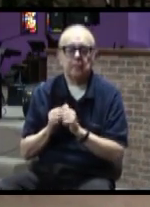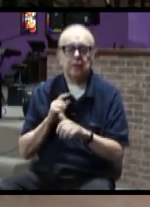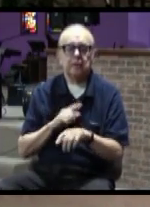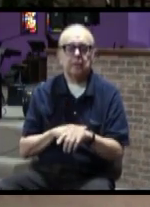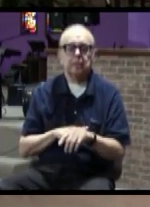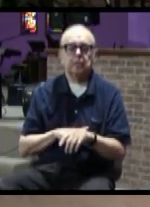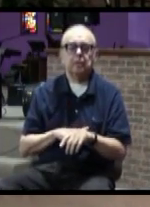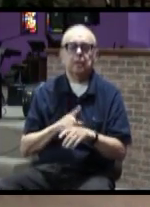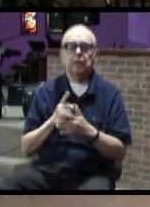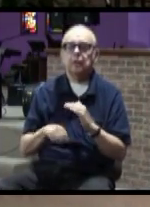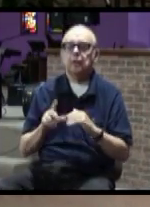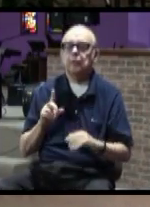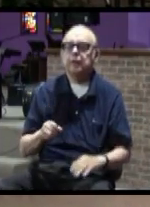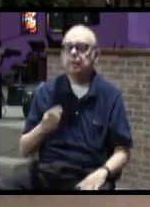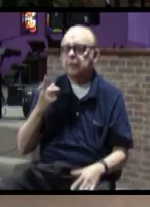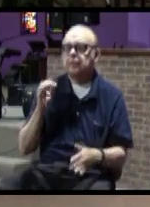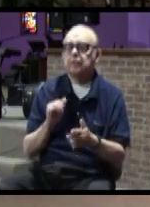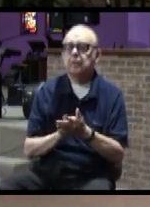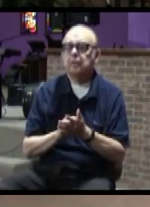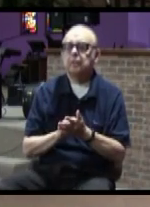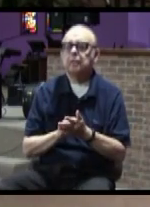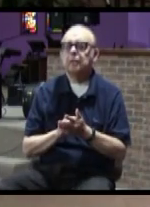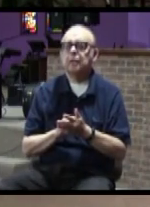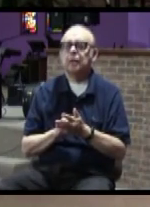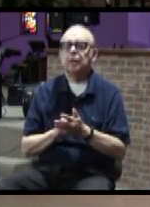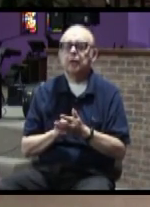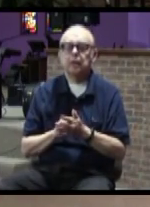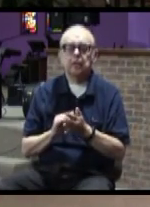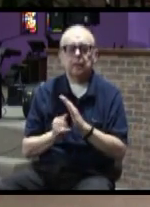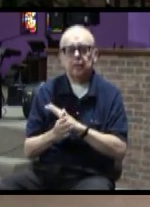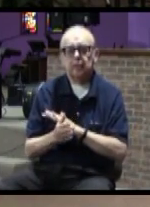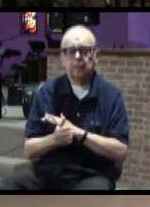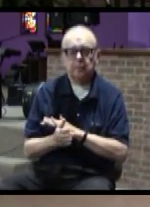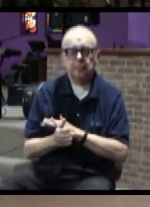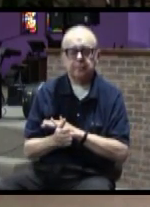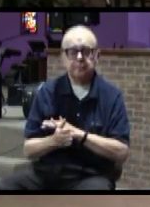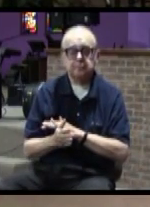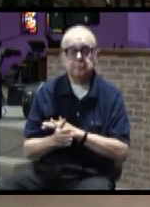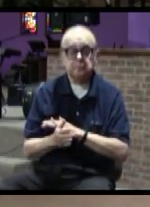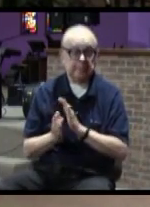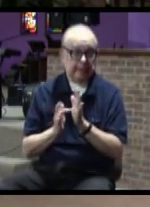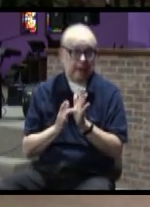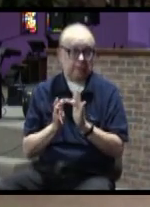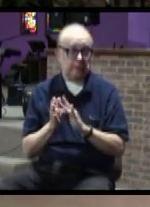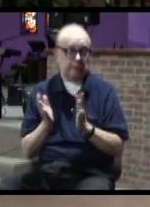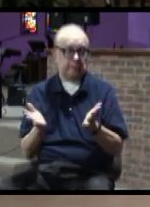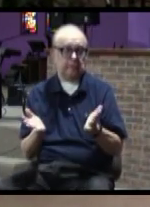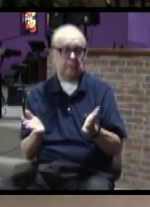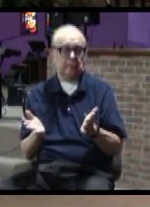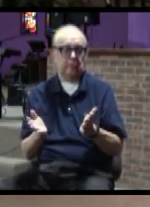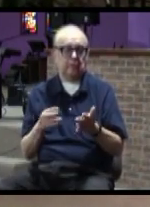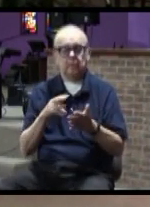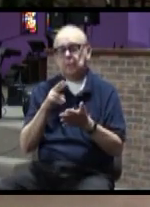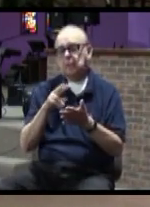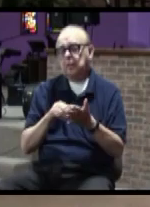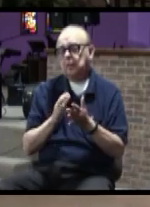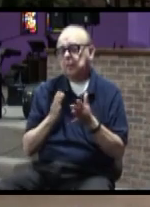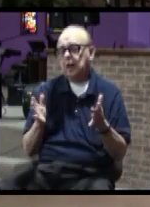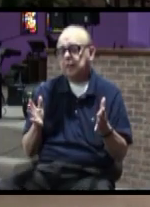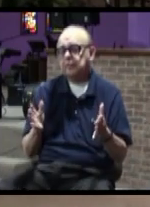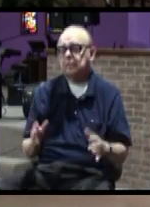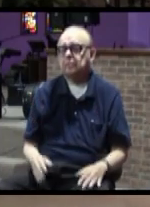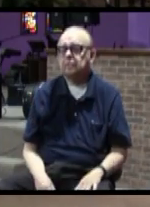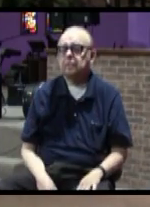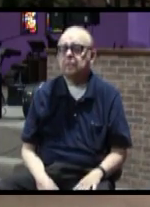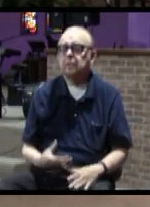time. And that's what we need to understand more than anything else. So this morning, if you've got your Bibles, we're going to read